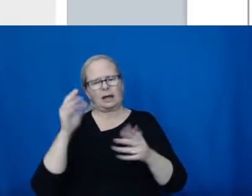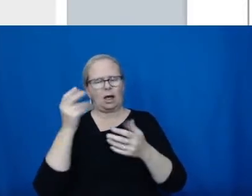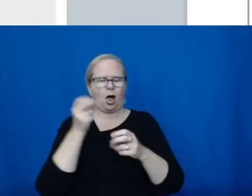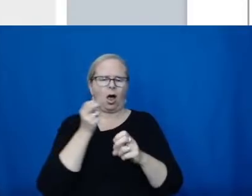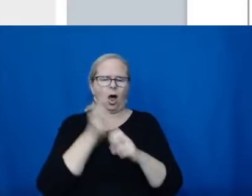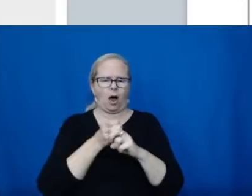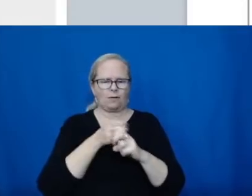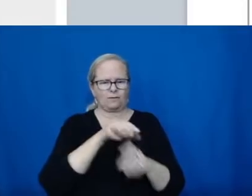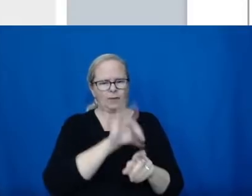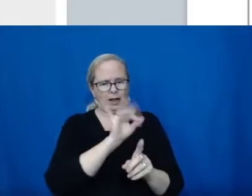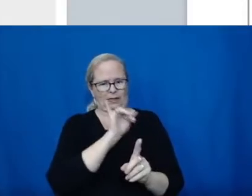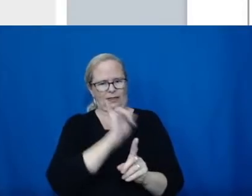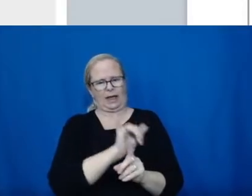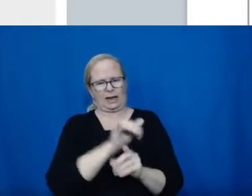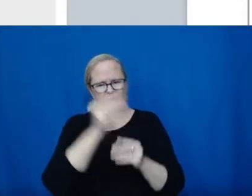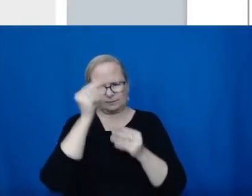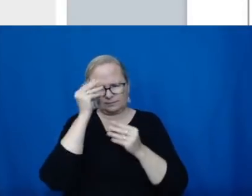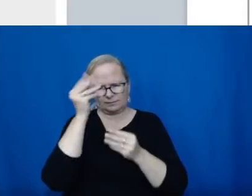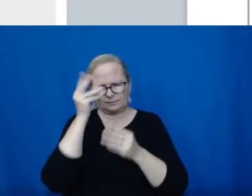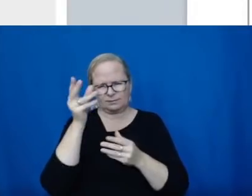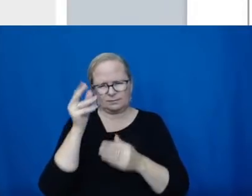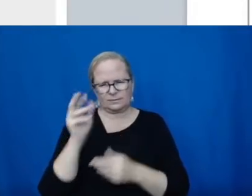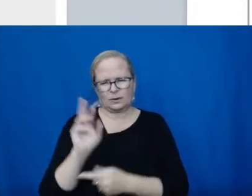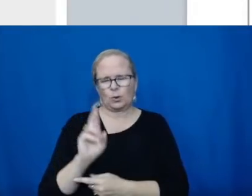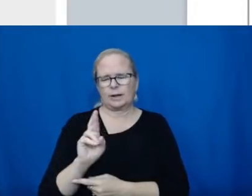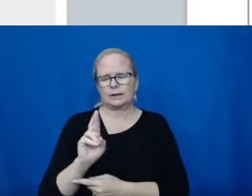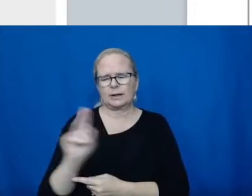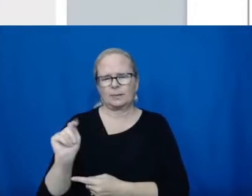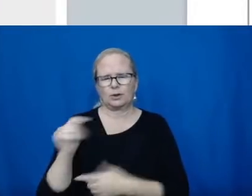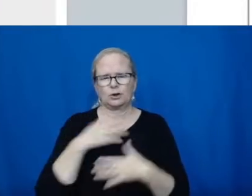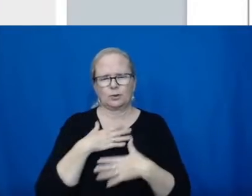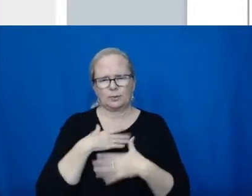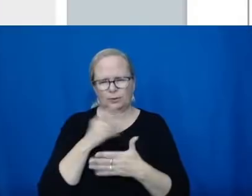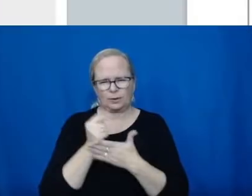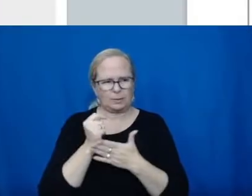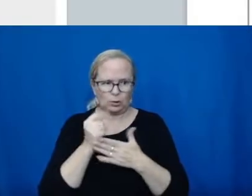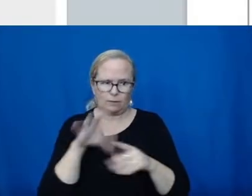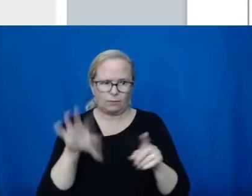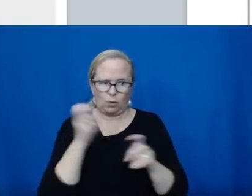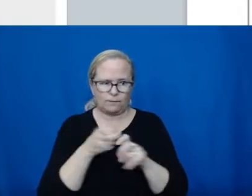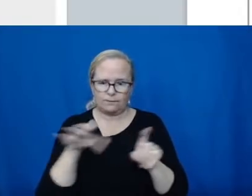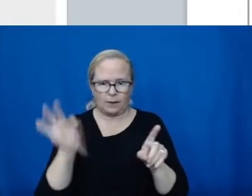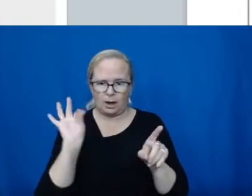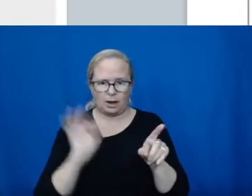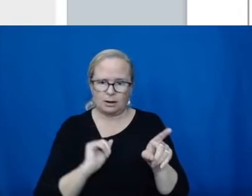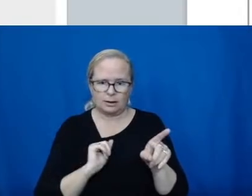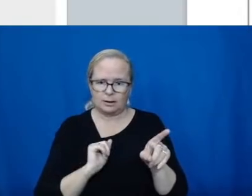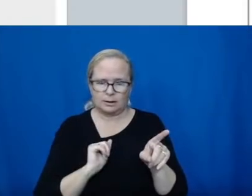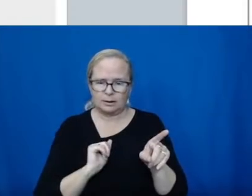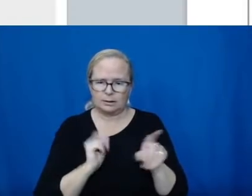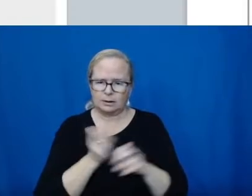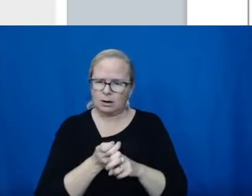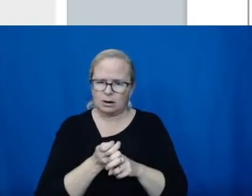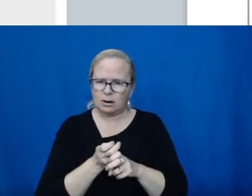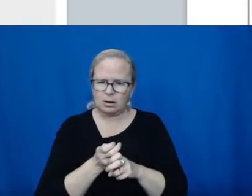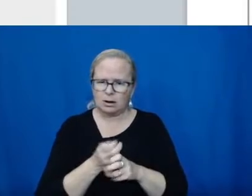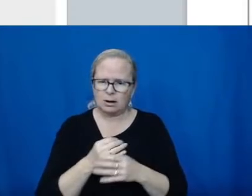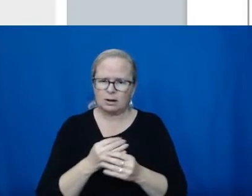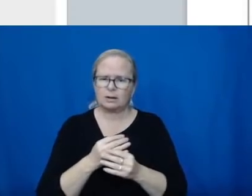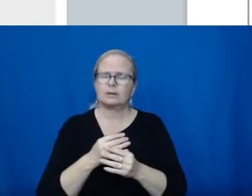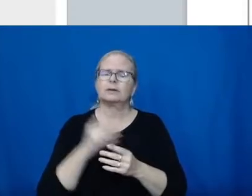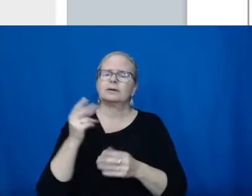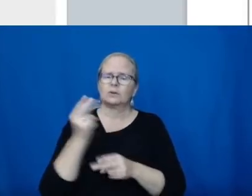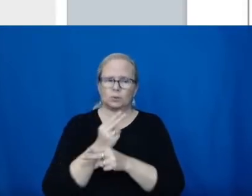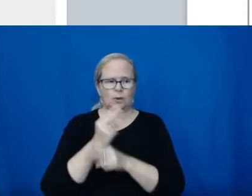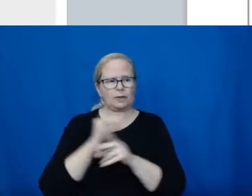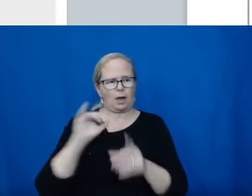respiratory therapists, they use this OptiFlow system. Now, I had a little peek. So I'll just generally describe